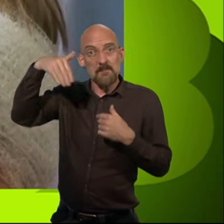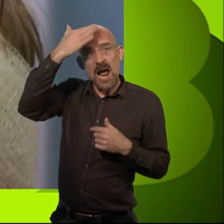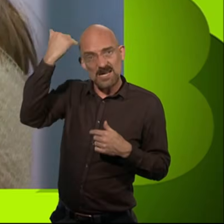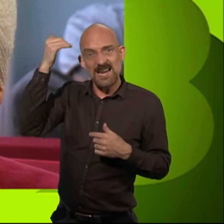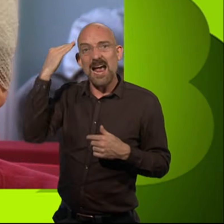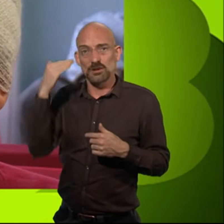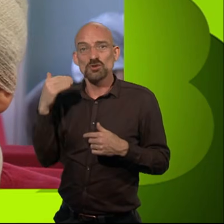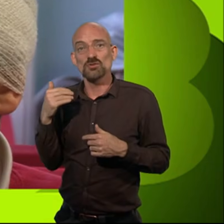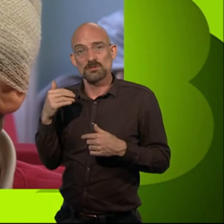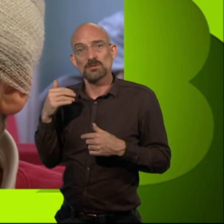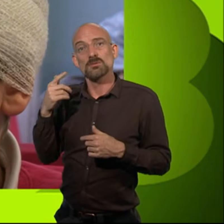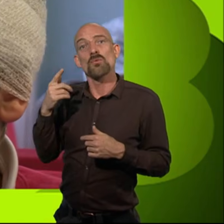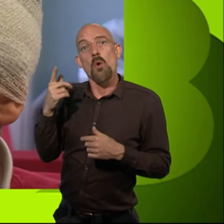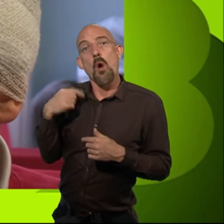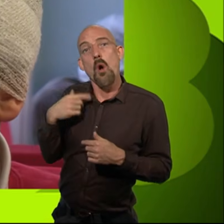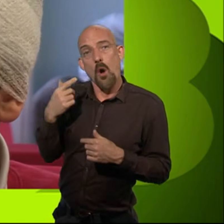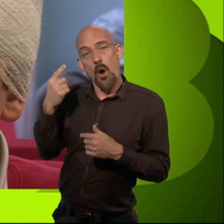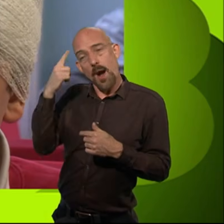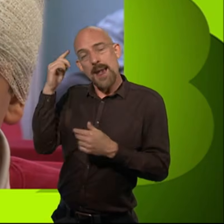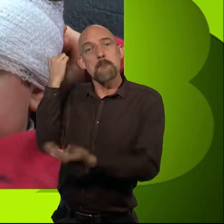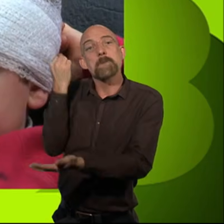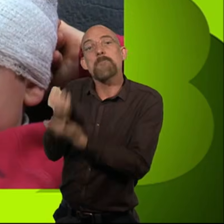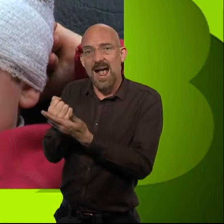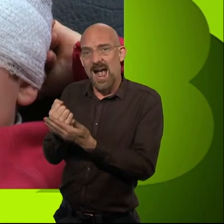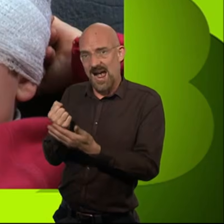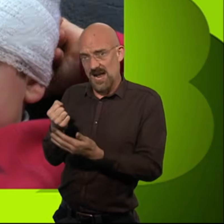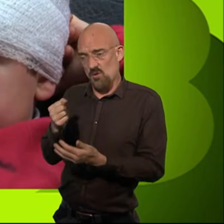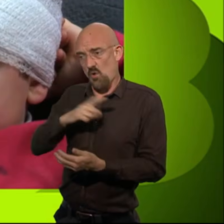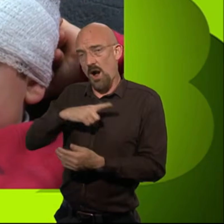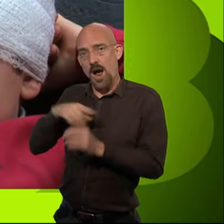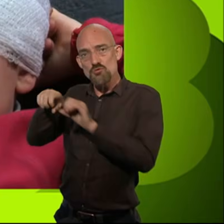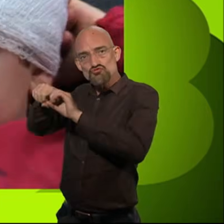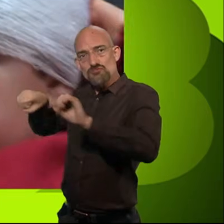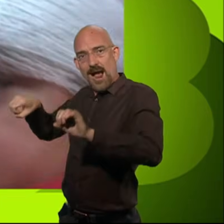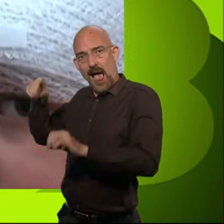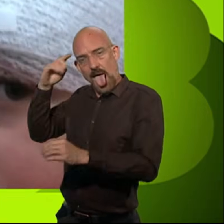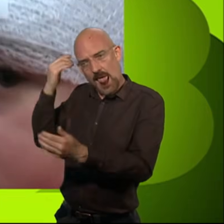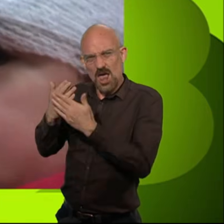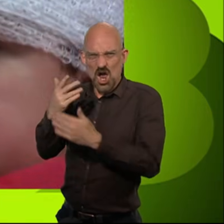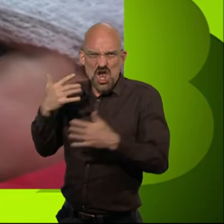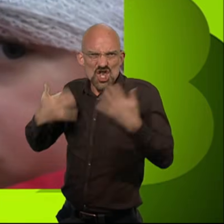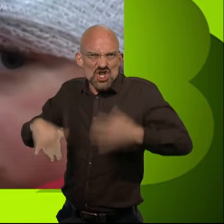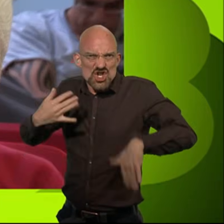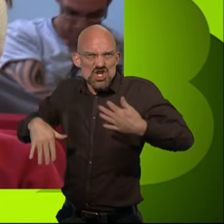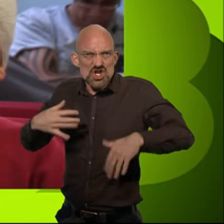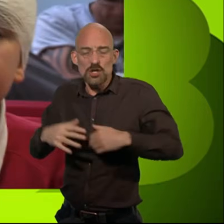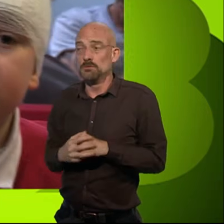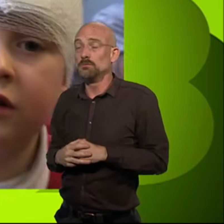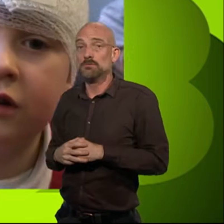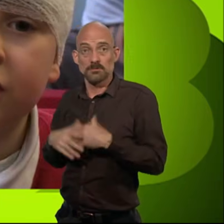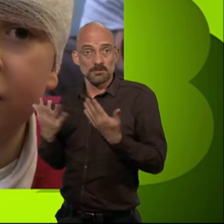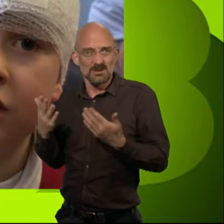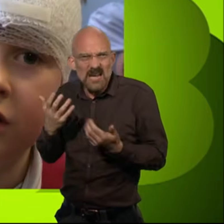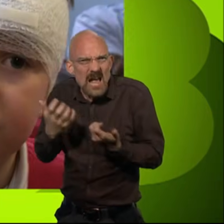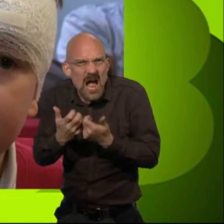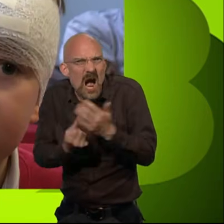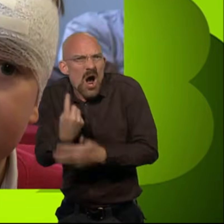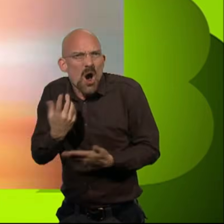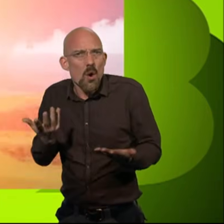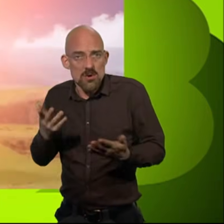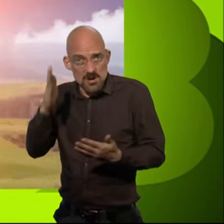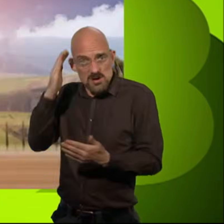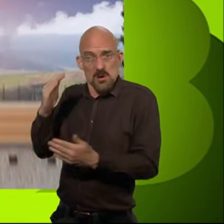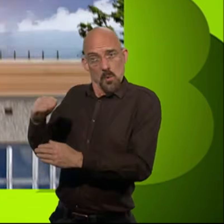want you to follow me right now. And it really hurted. I bet it did. So how did he end up banging his bonce on the railings in the first